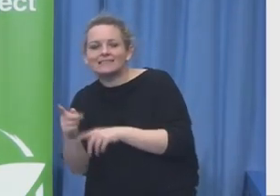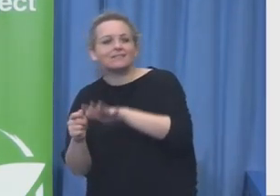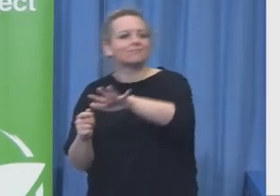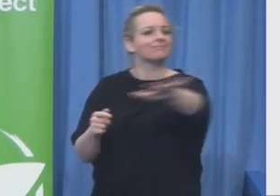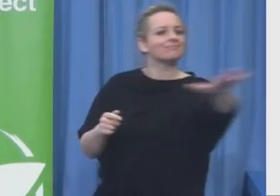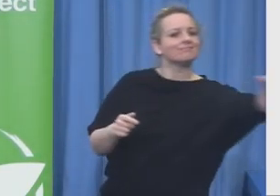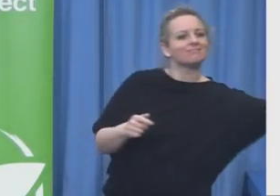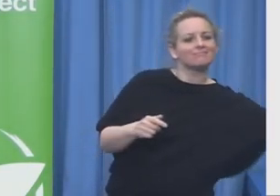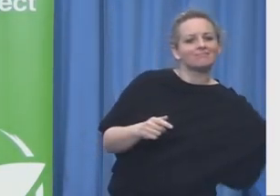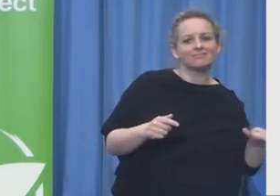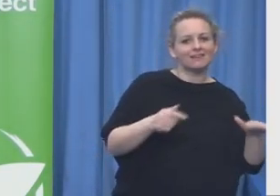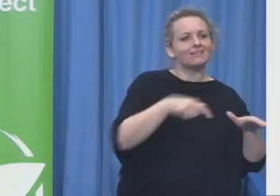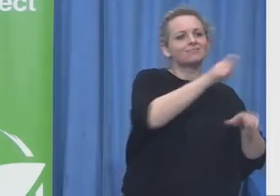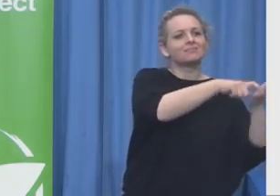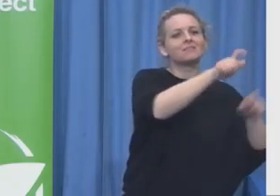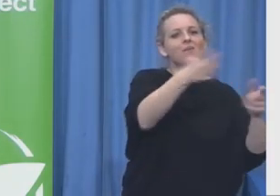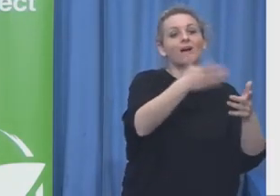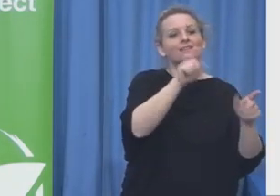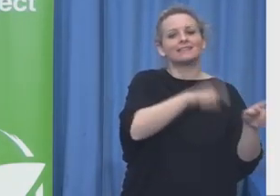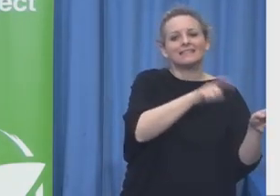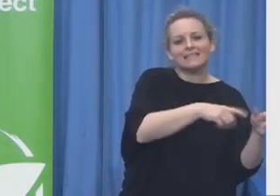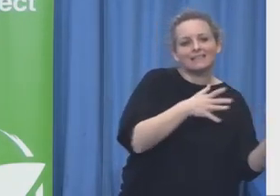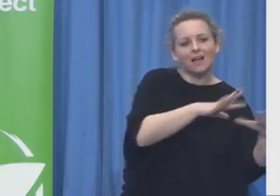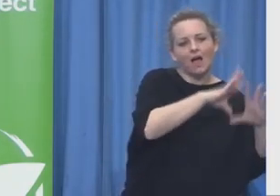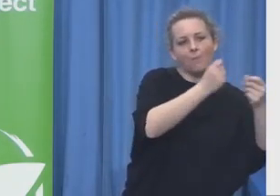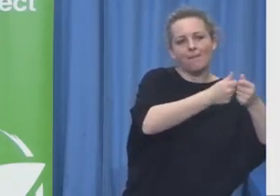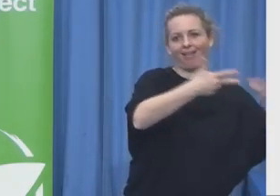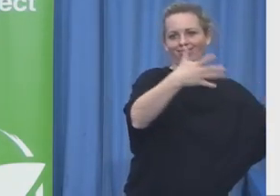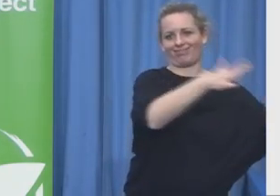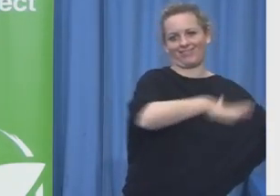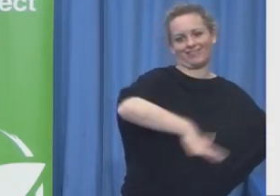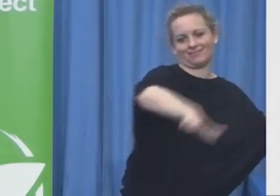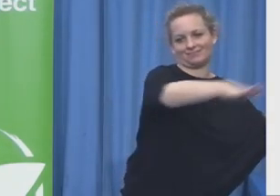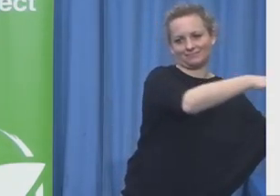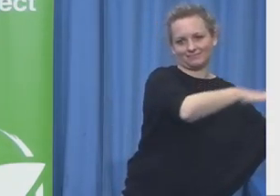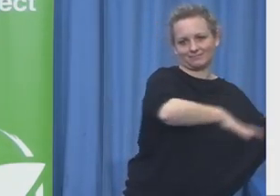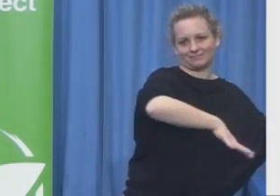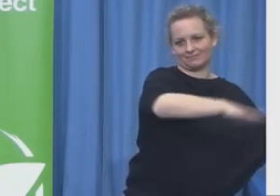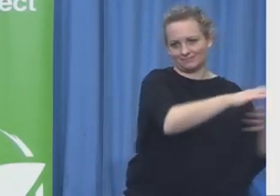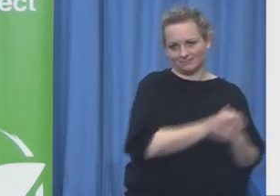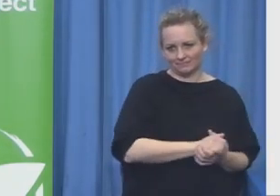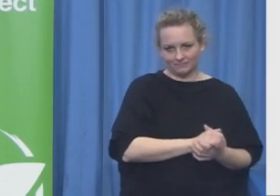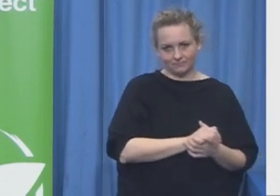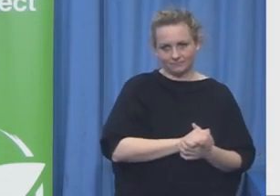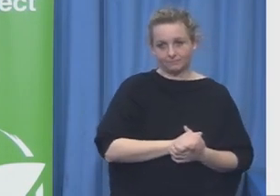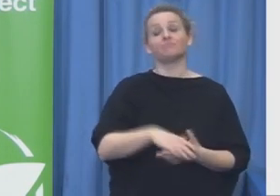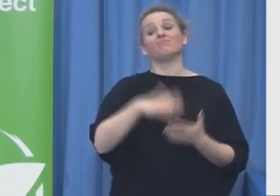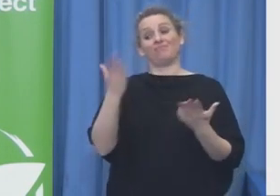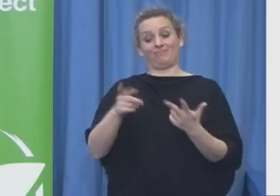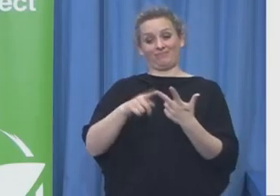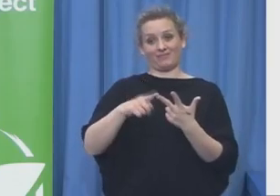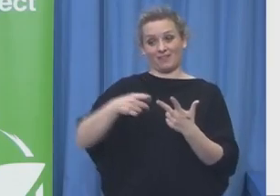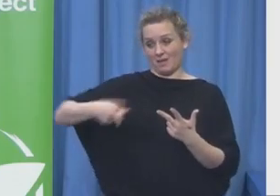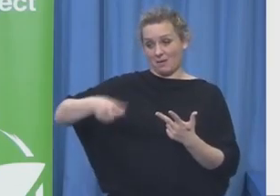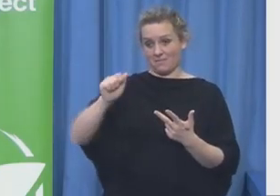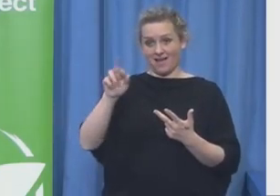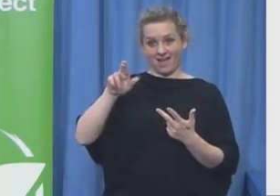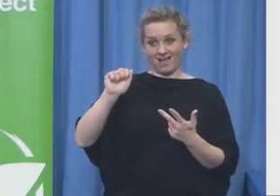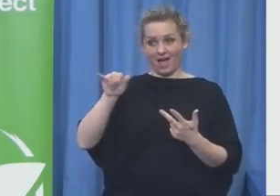were also successful. In Paraguay, for example, the Cherokee Foundation, who was the implementing partner,